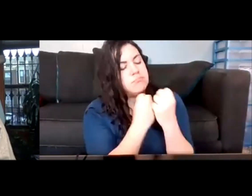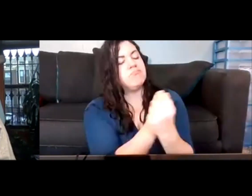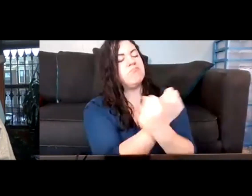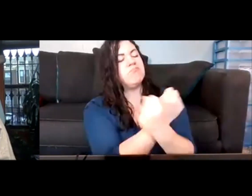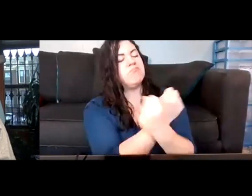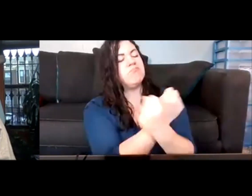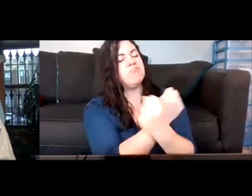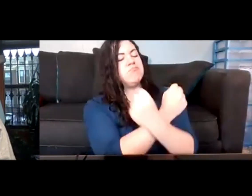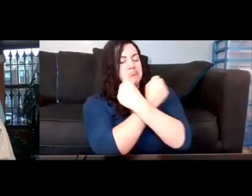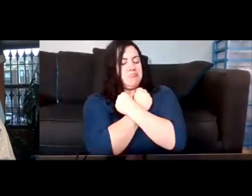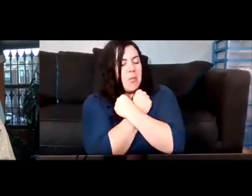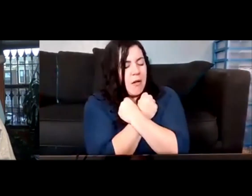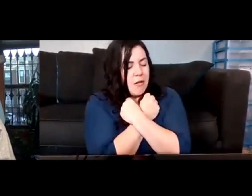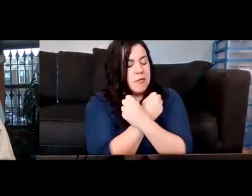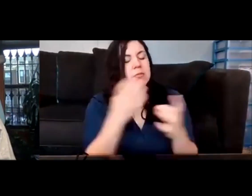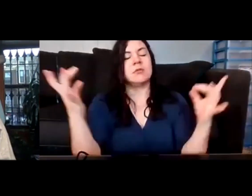self-groundedness,